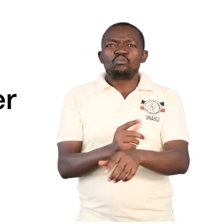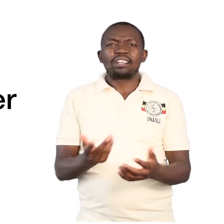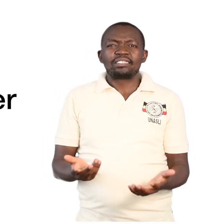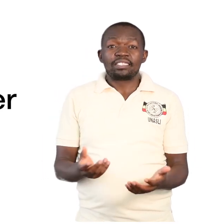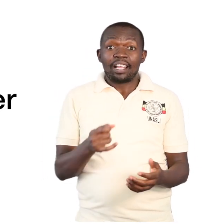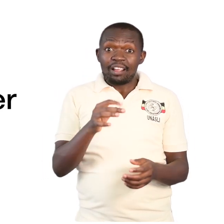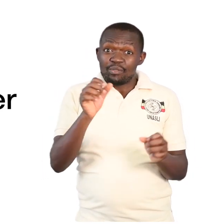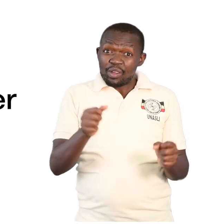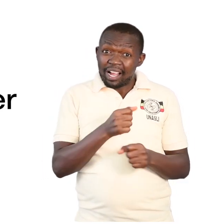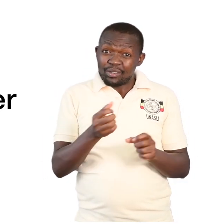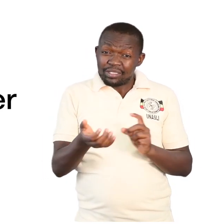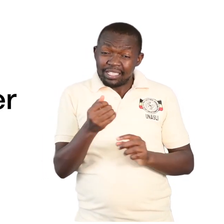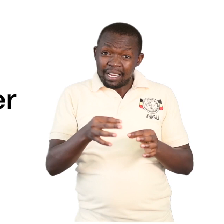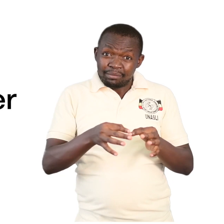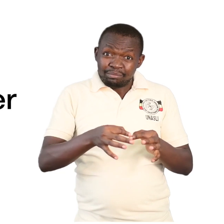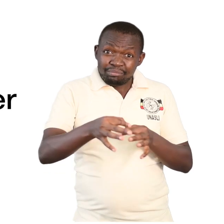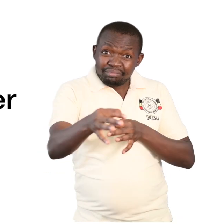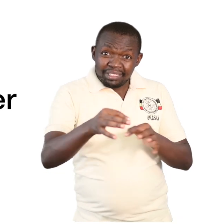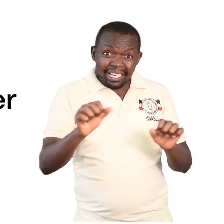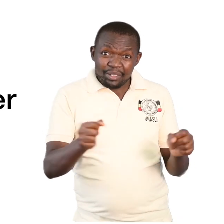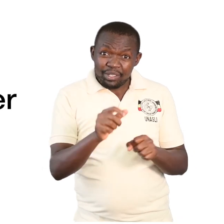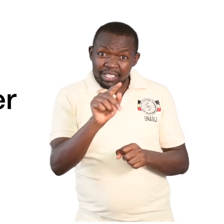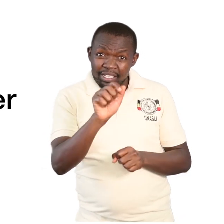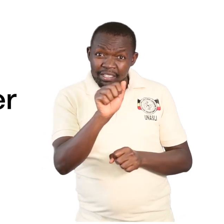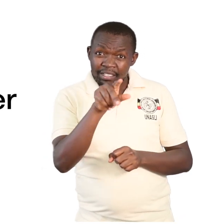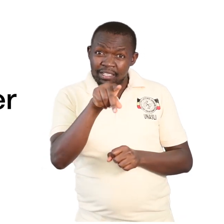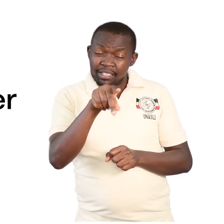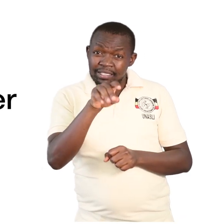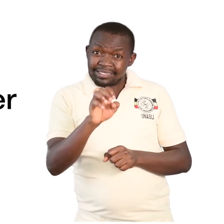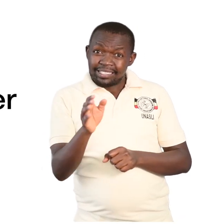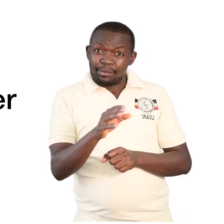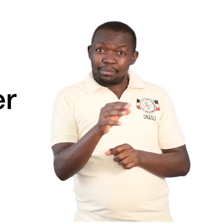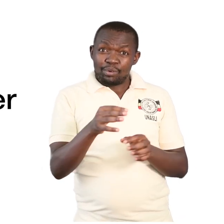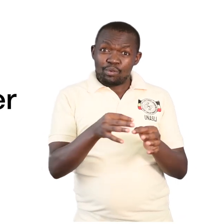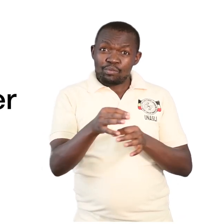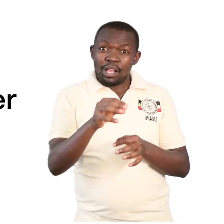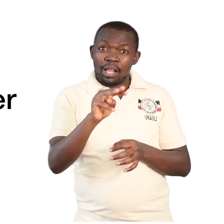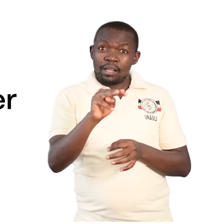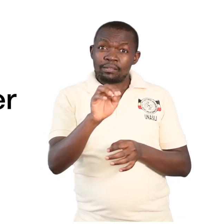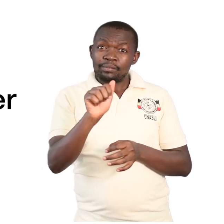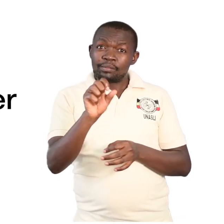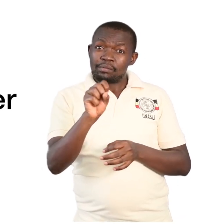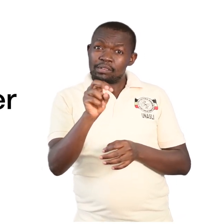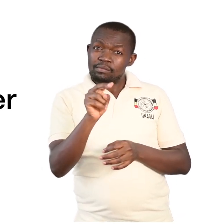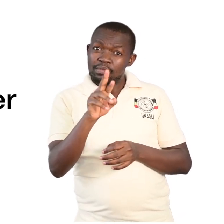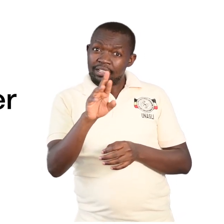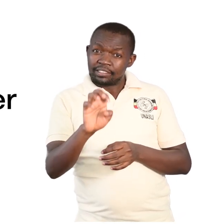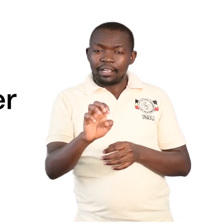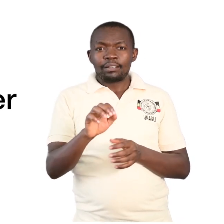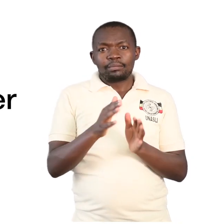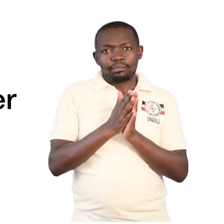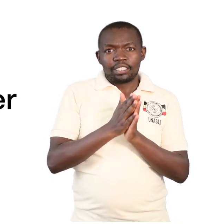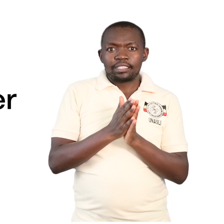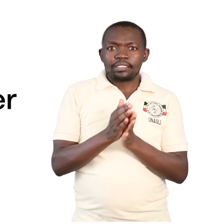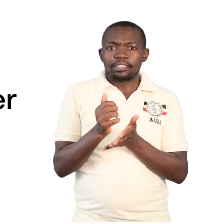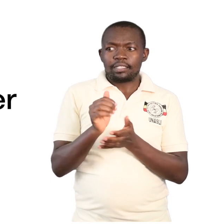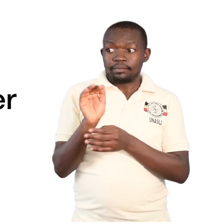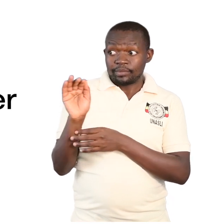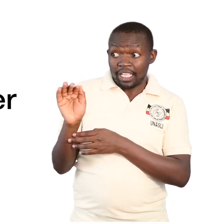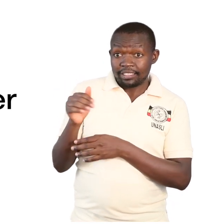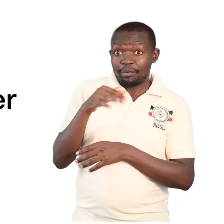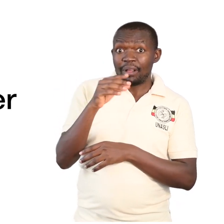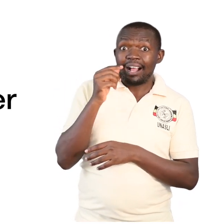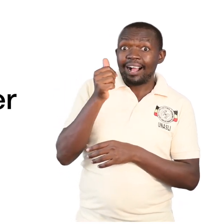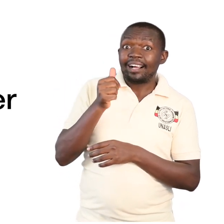tape measure or a meter rule, please ask an adult at home to count the number of his or